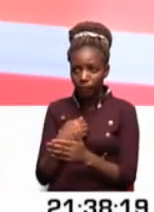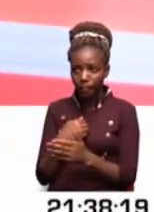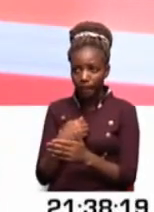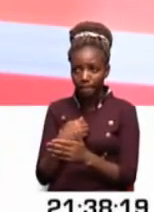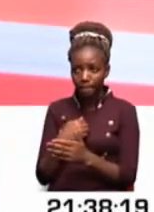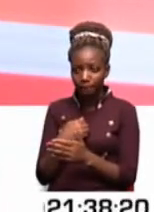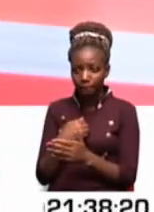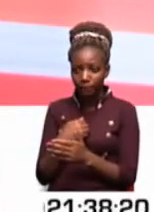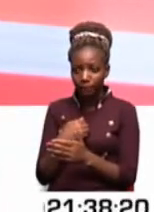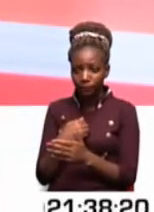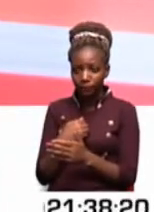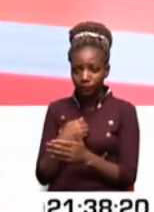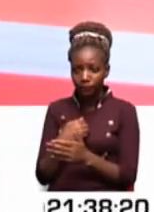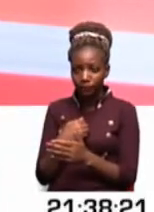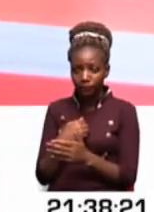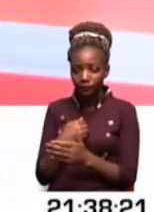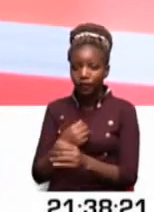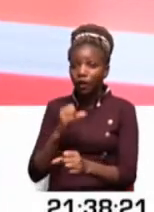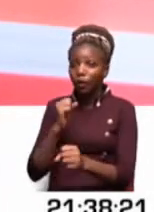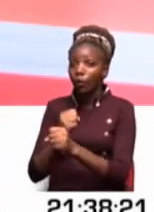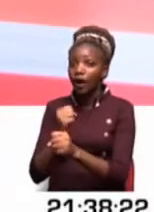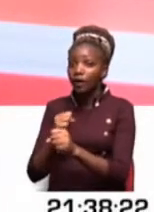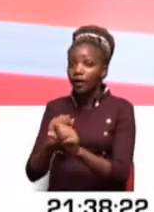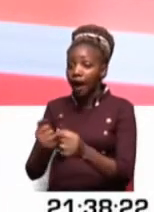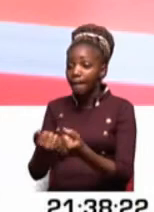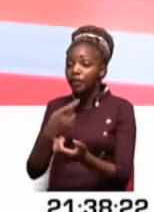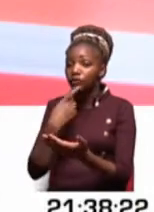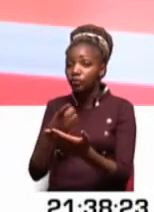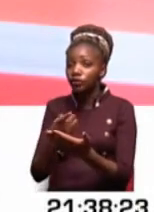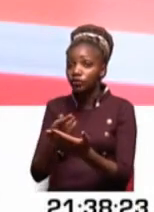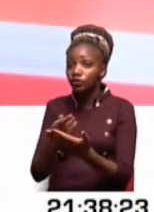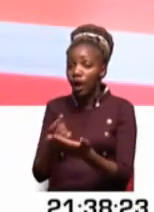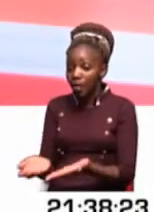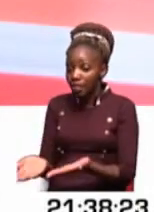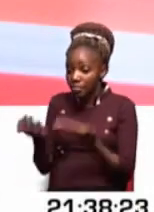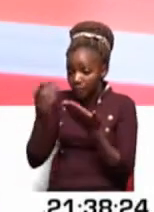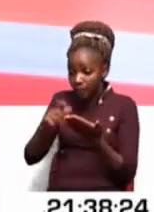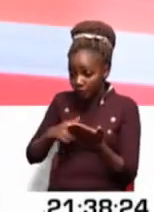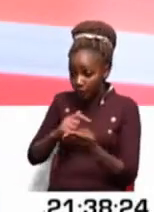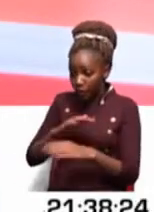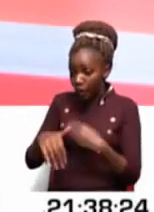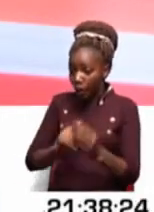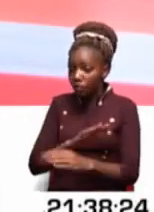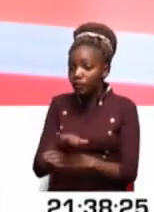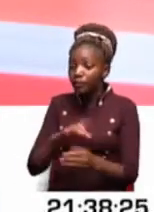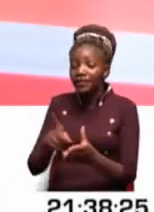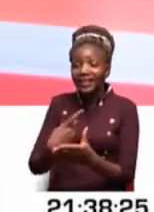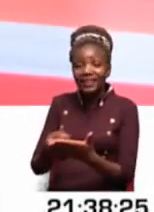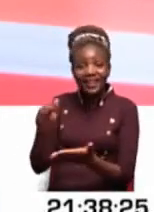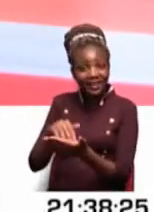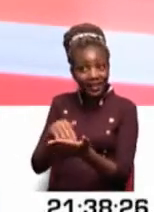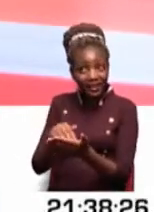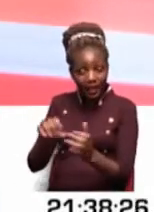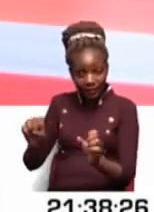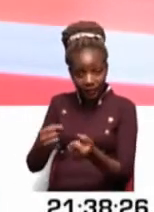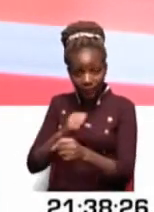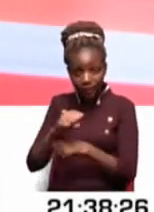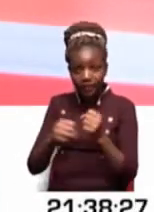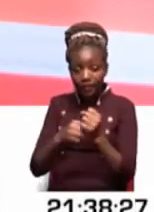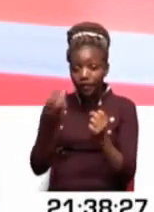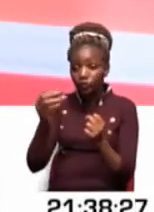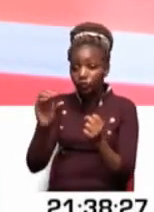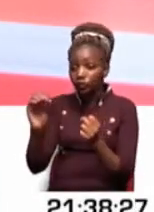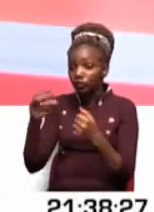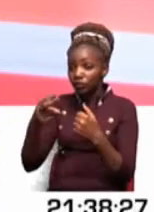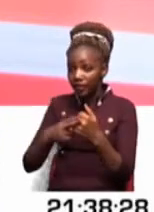the deliberate work done to ensure that this growth is felt at the bottom. And this again happened in the year 2007.